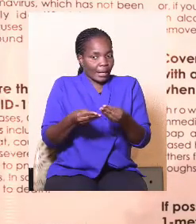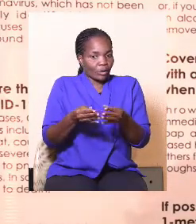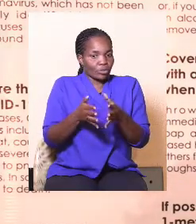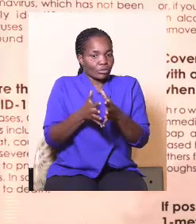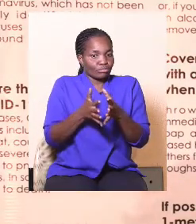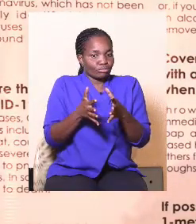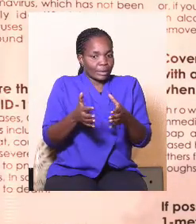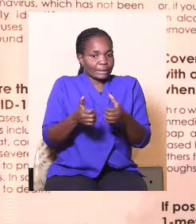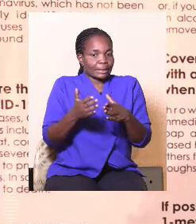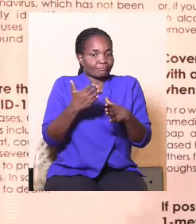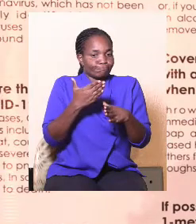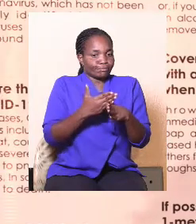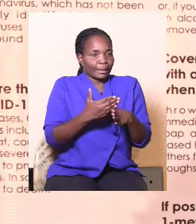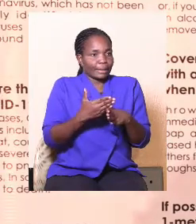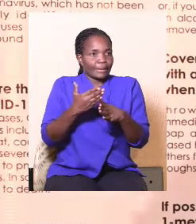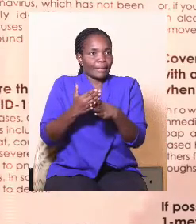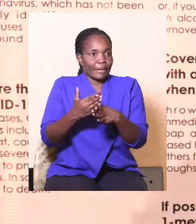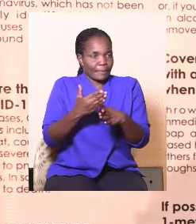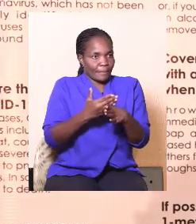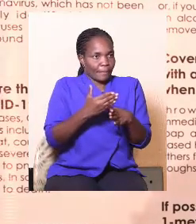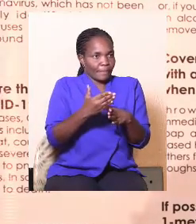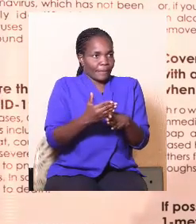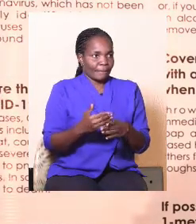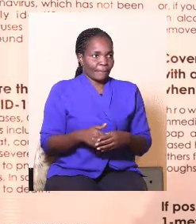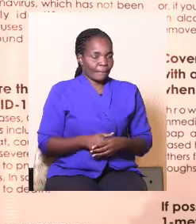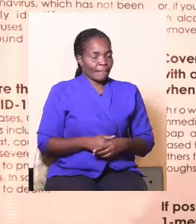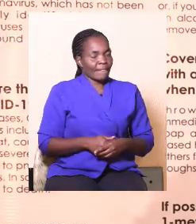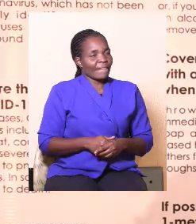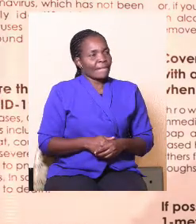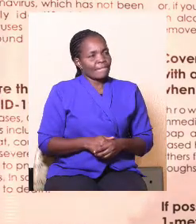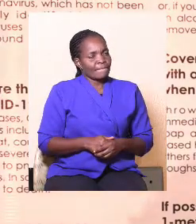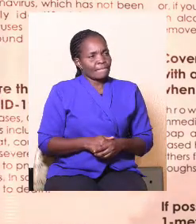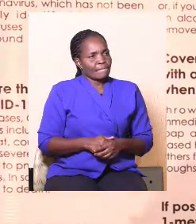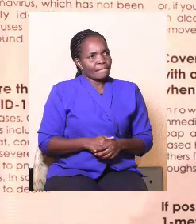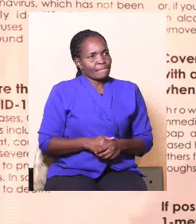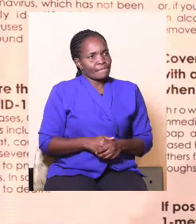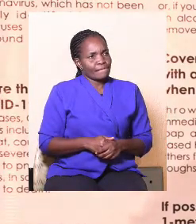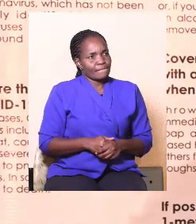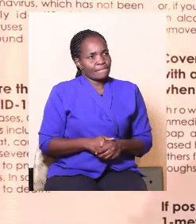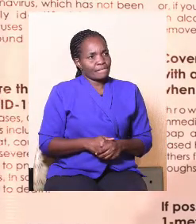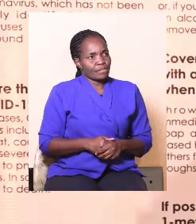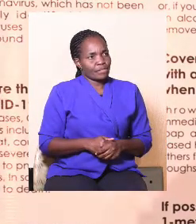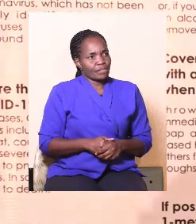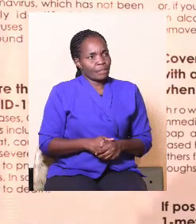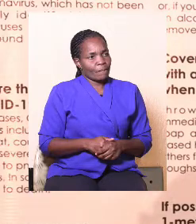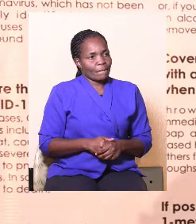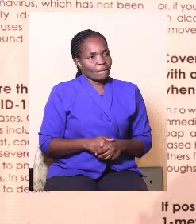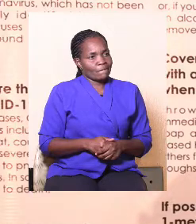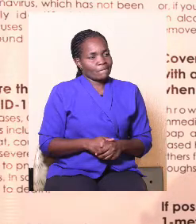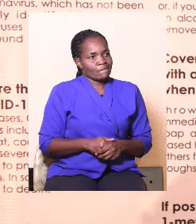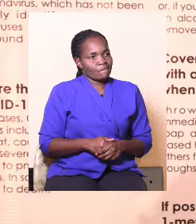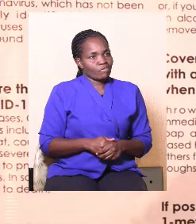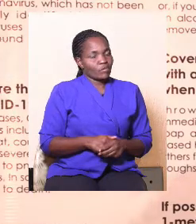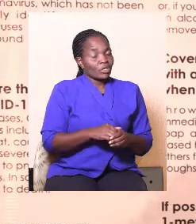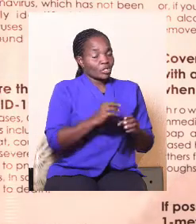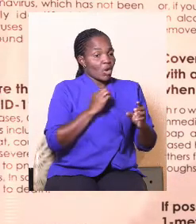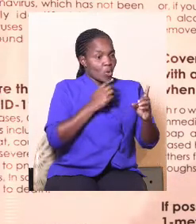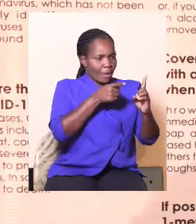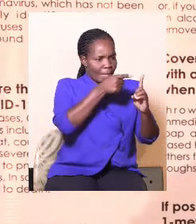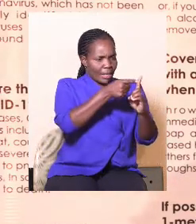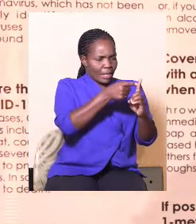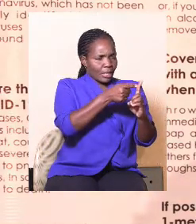economy to function. So you have to have these two balances. On one side, you want to limit the transmission. On the other side,